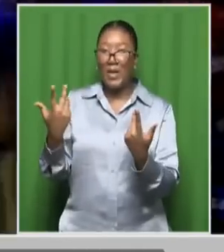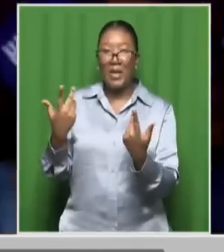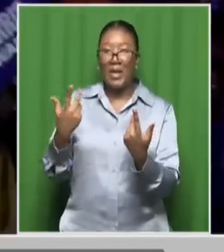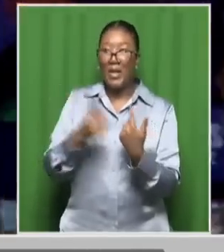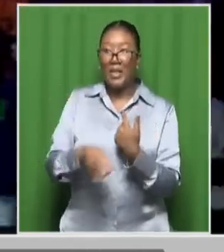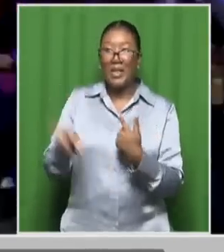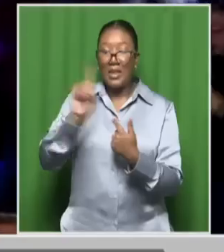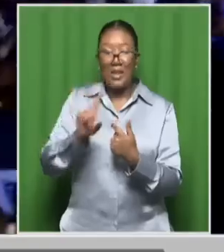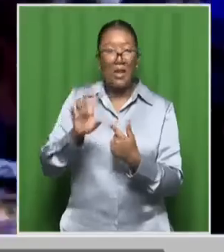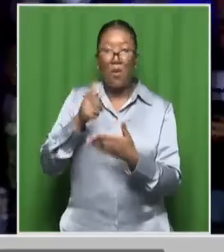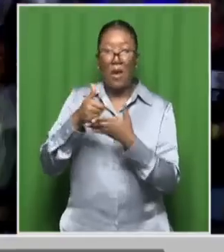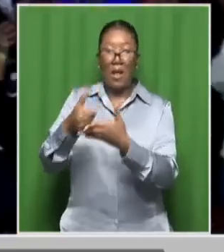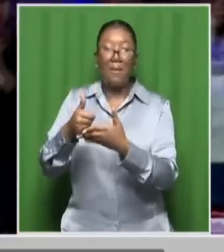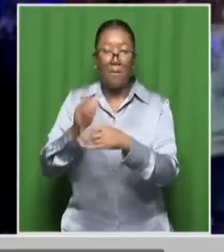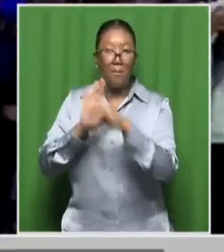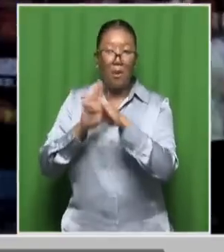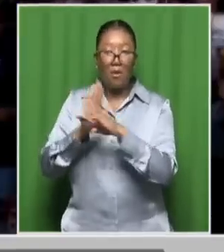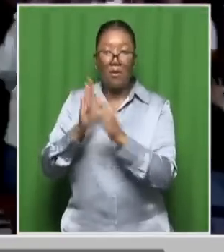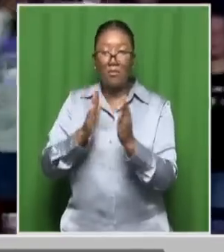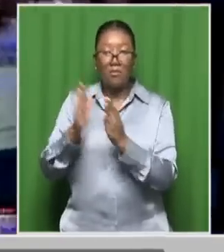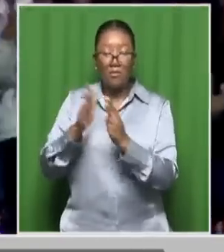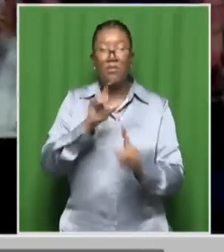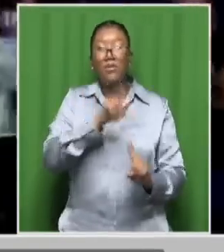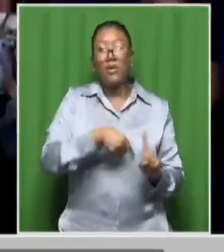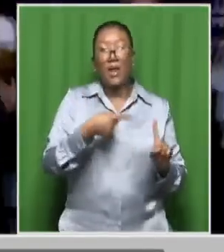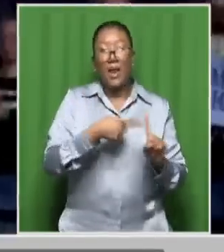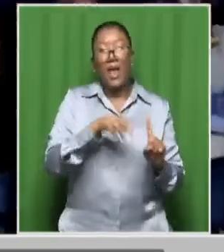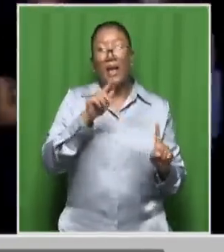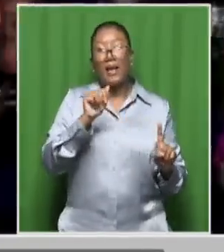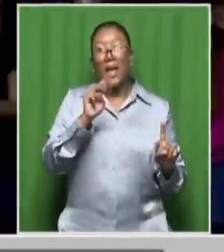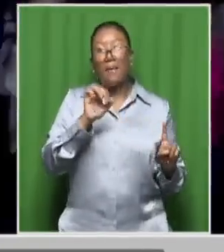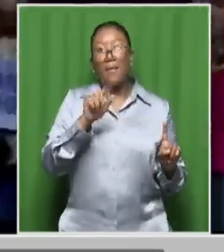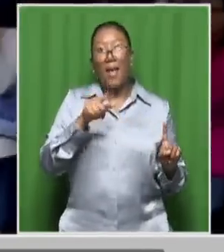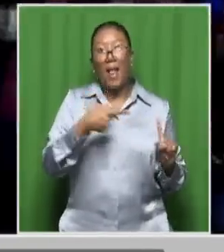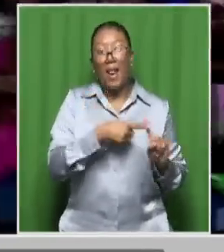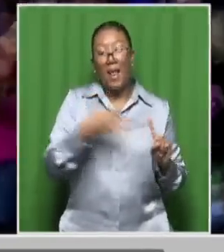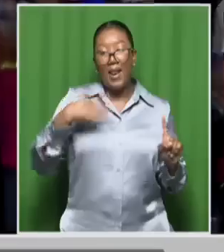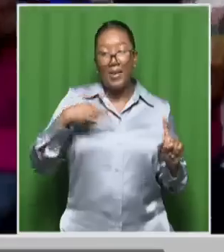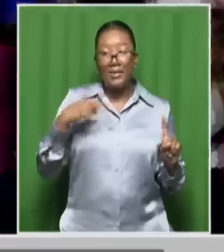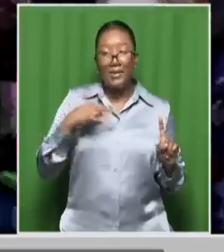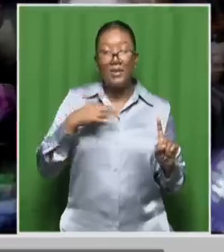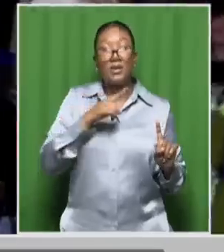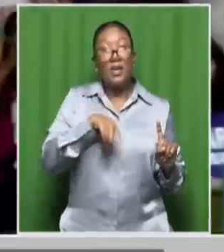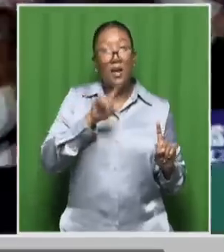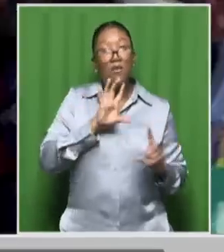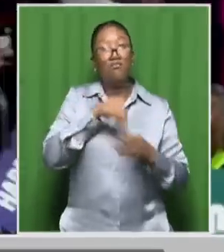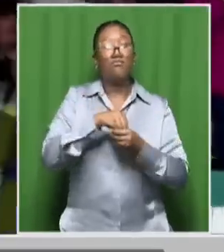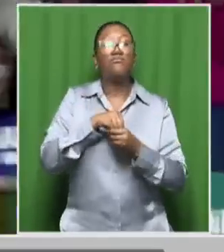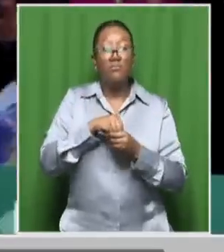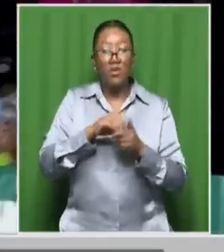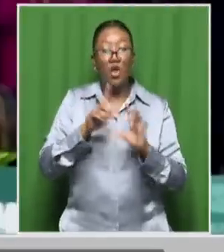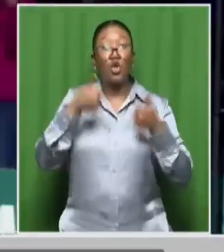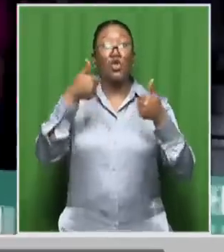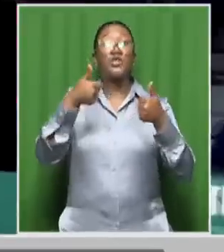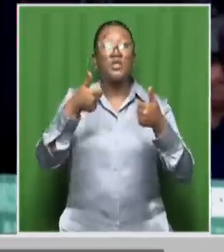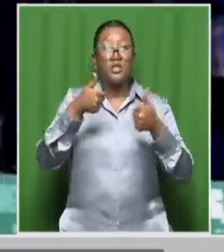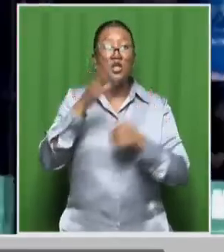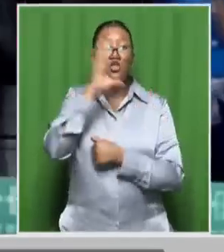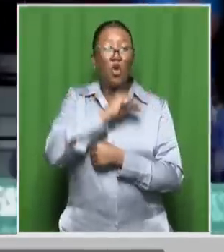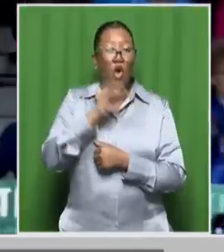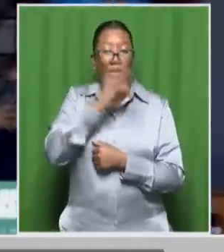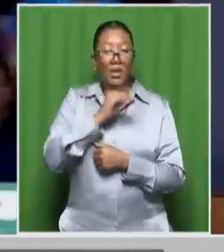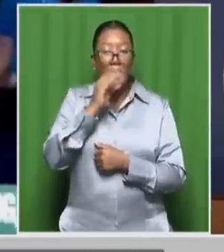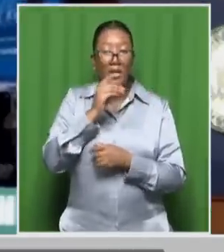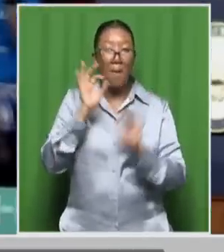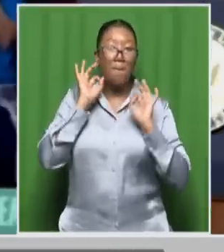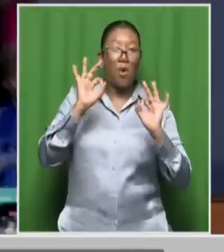any program. Kamala Harris, very new Democrats. The Democrats often, they are good at talking and